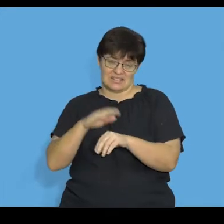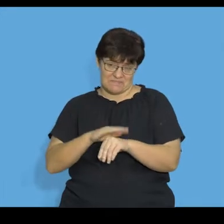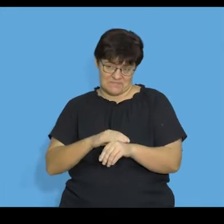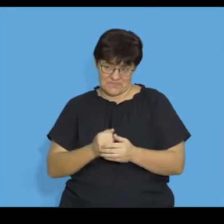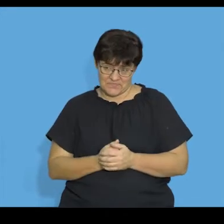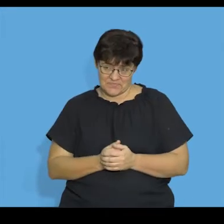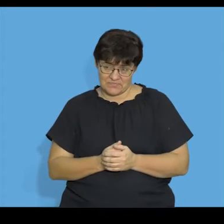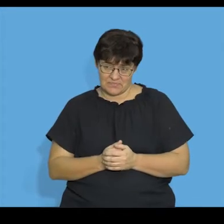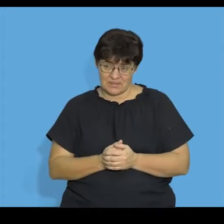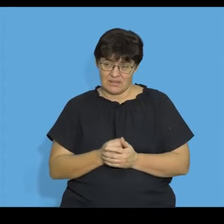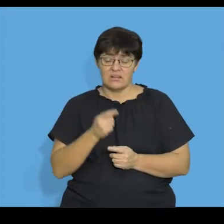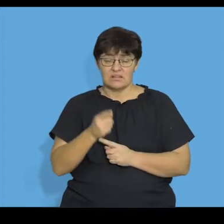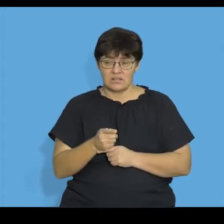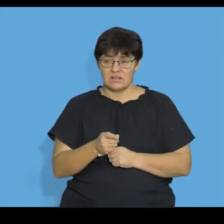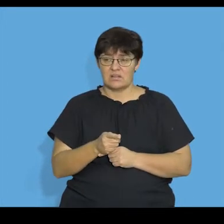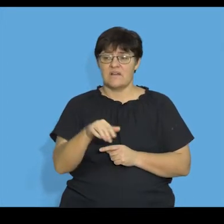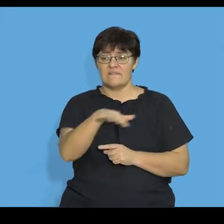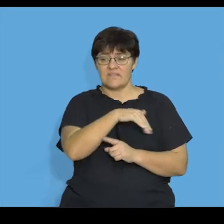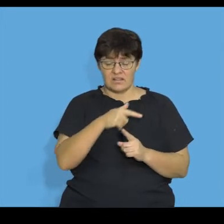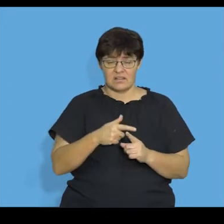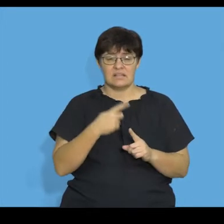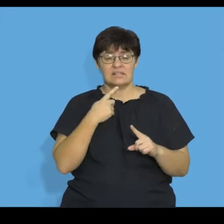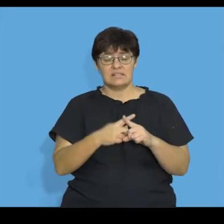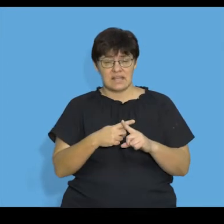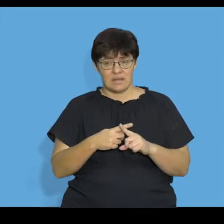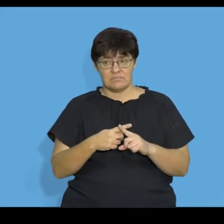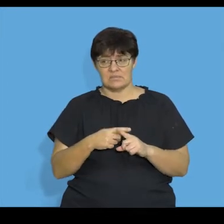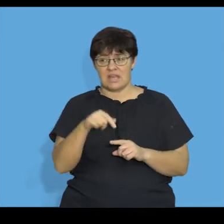field strength times area times cos theta.